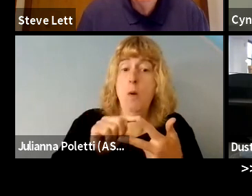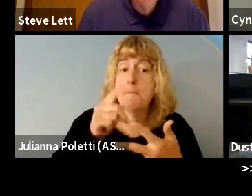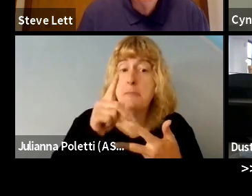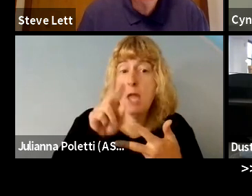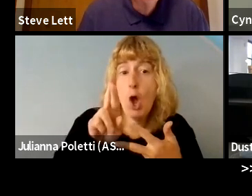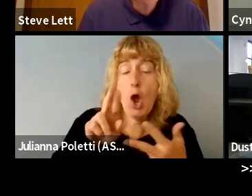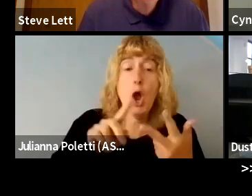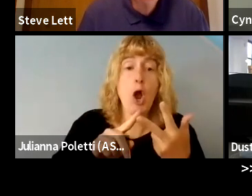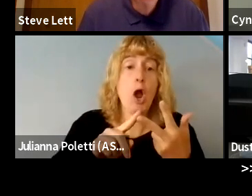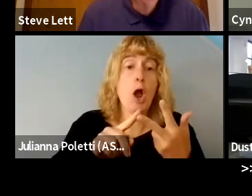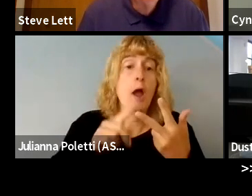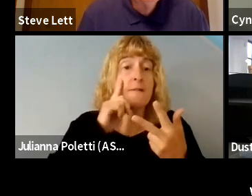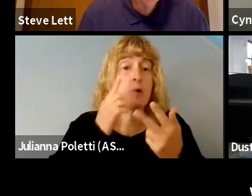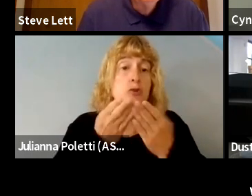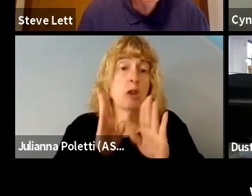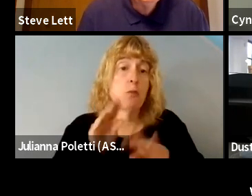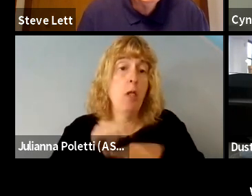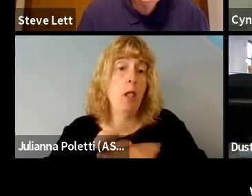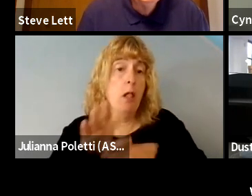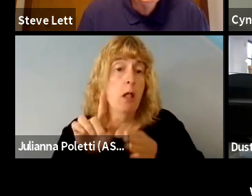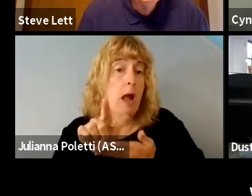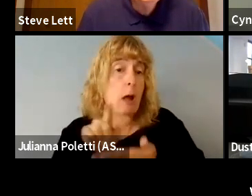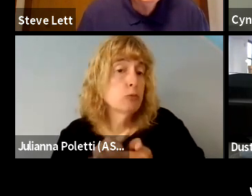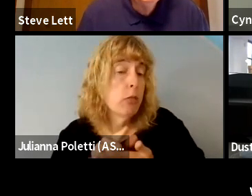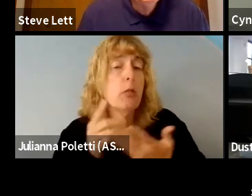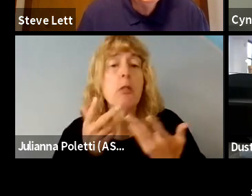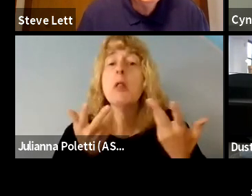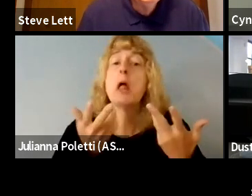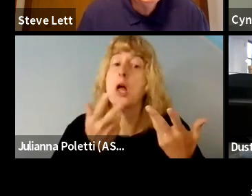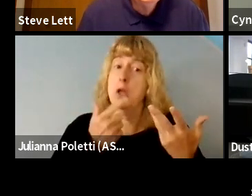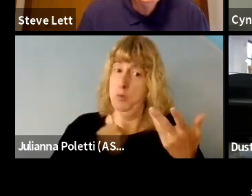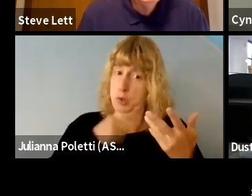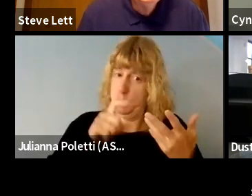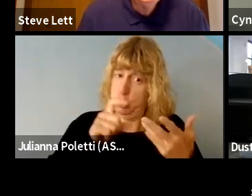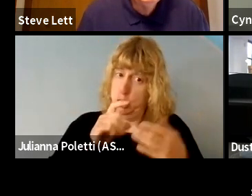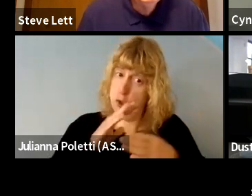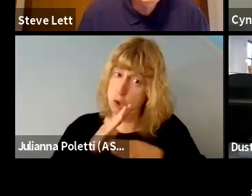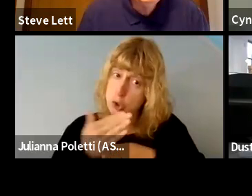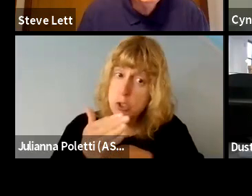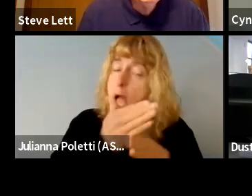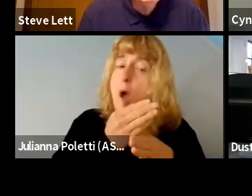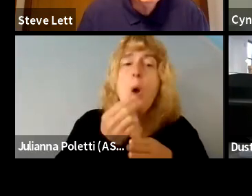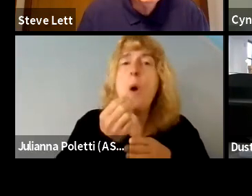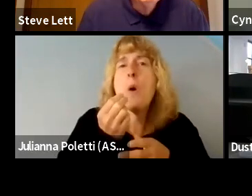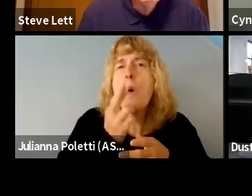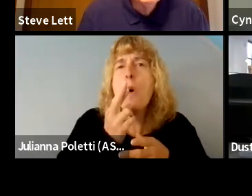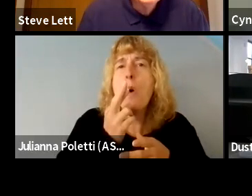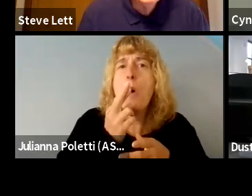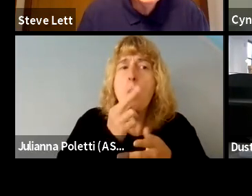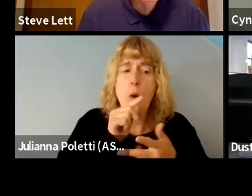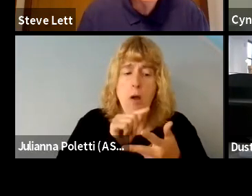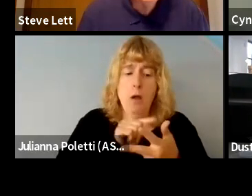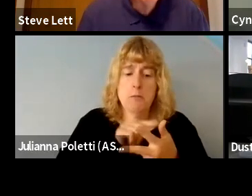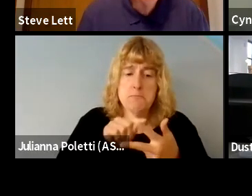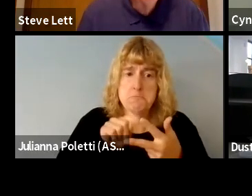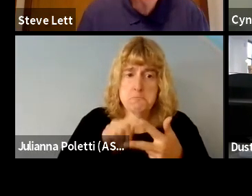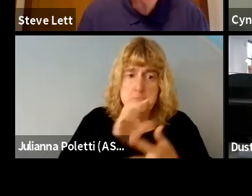share everything, or the committee is just going to do it and then bring it to the commissioners? How are you going to do that?